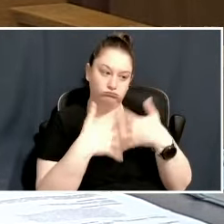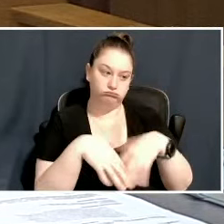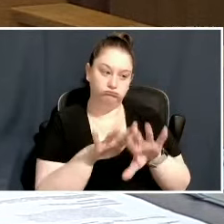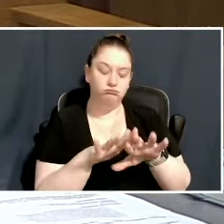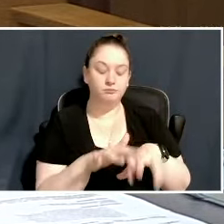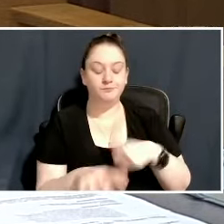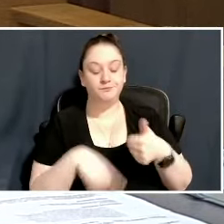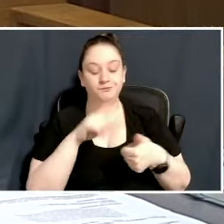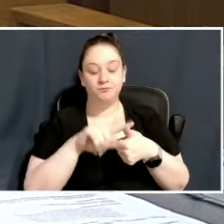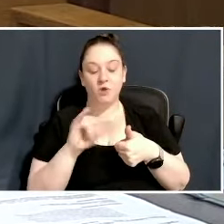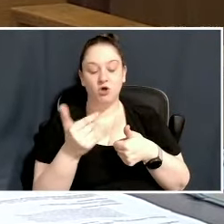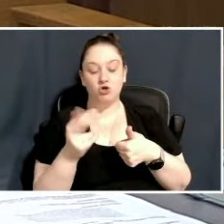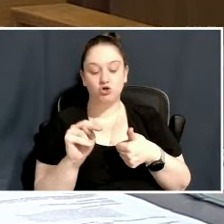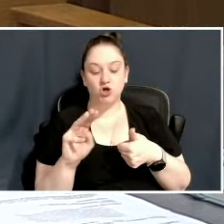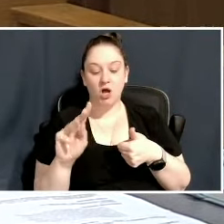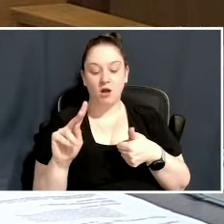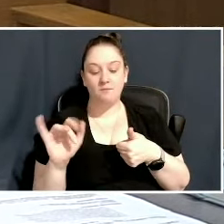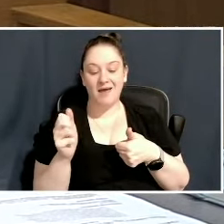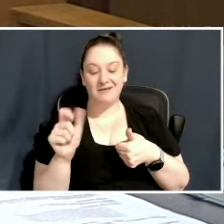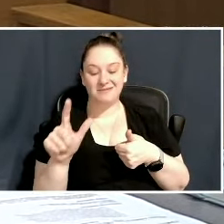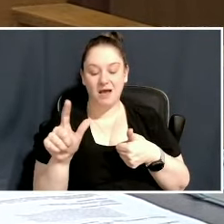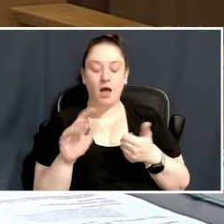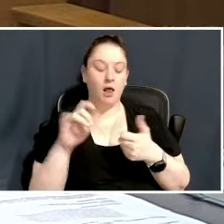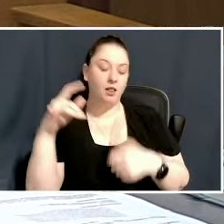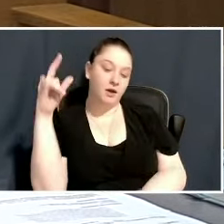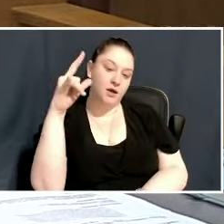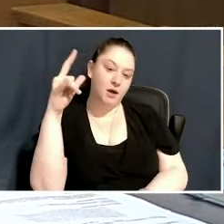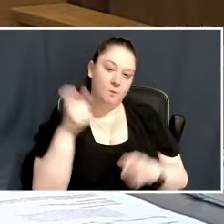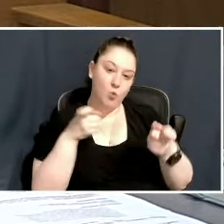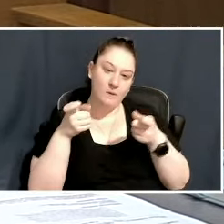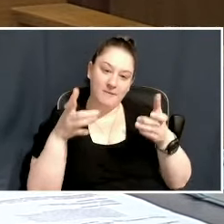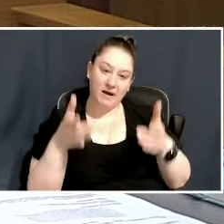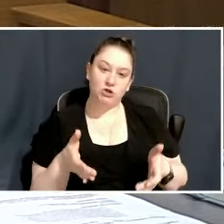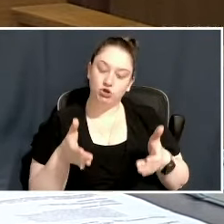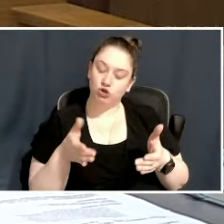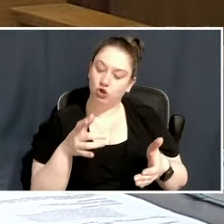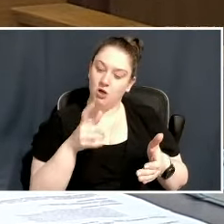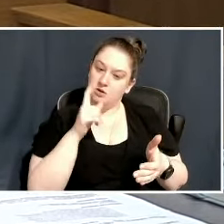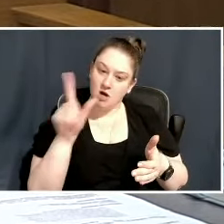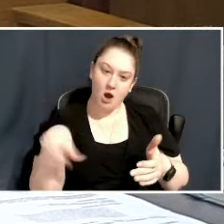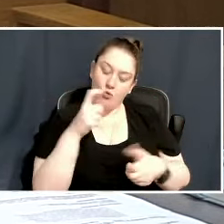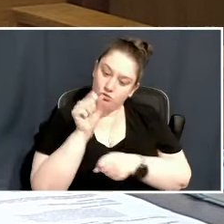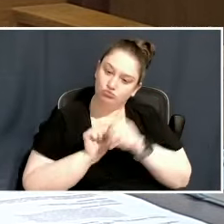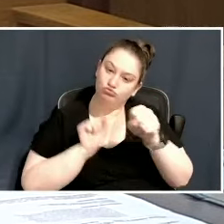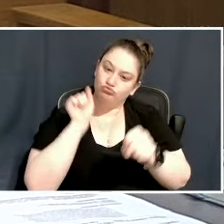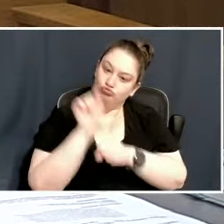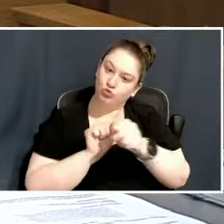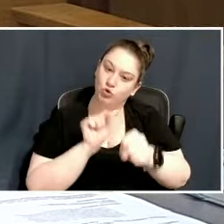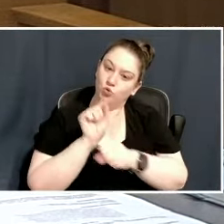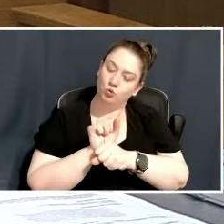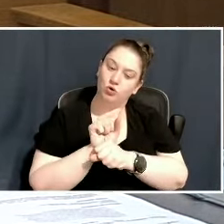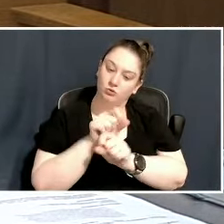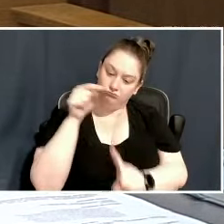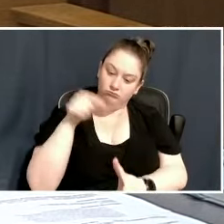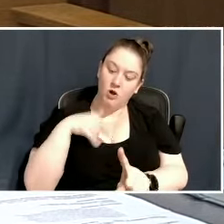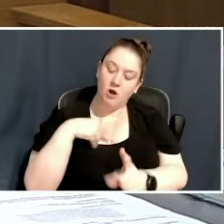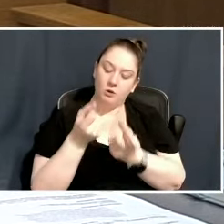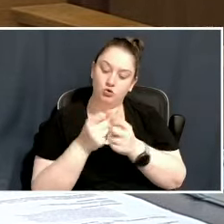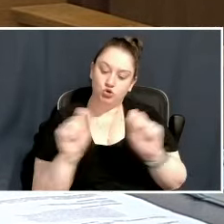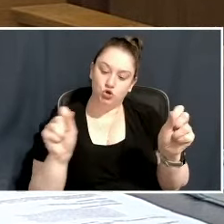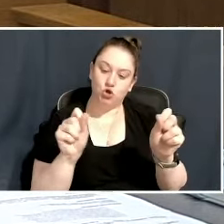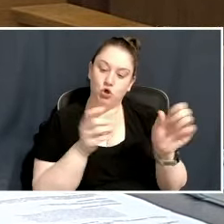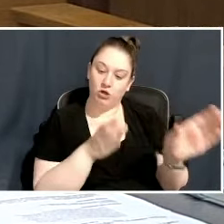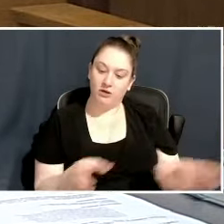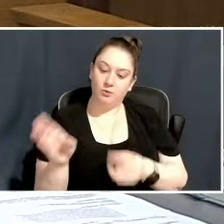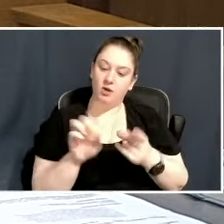our airport manager, who not only worked tirelessly on the security plan, but also assembled a dedicated